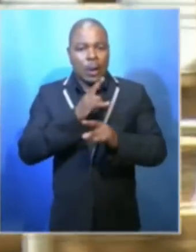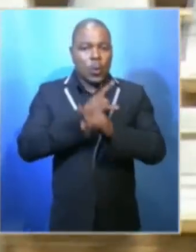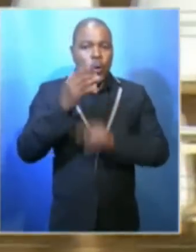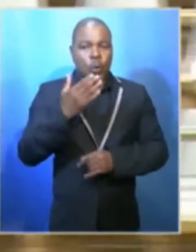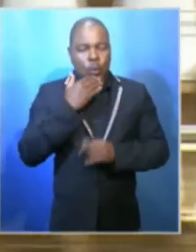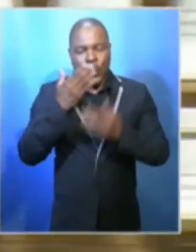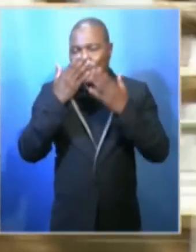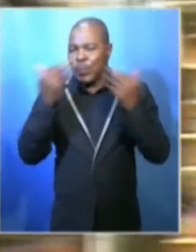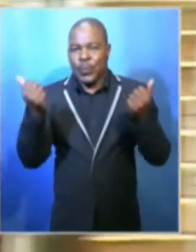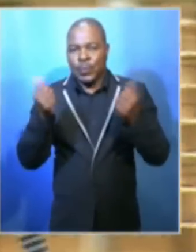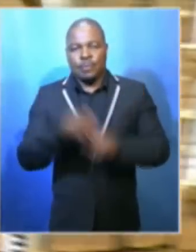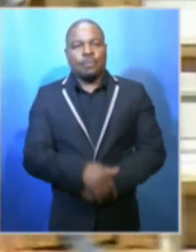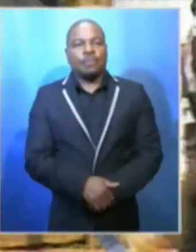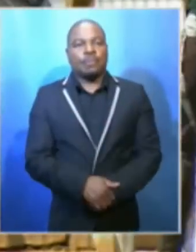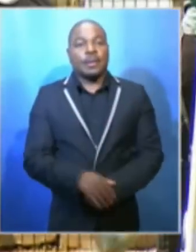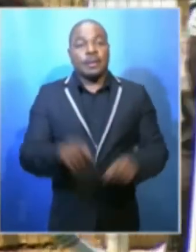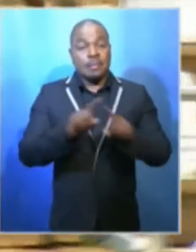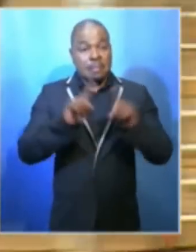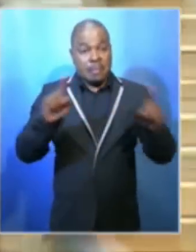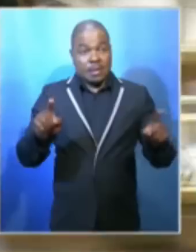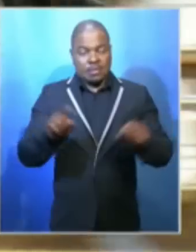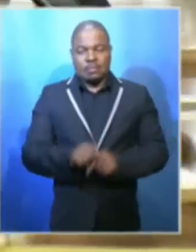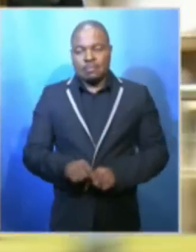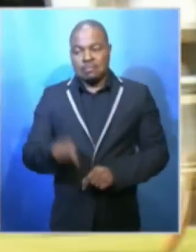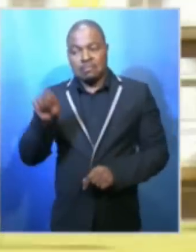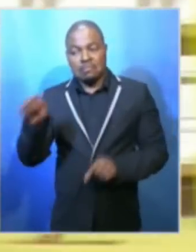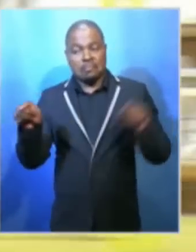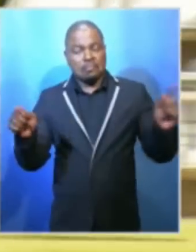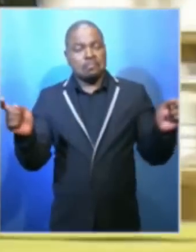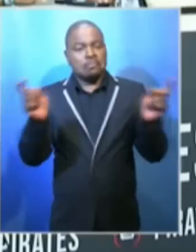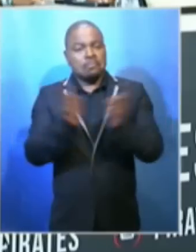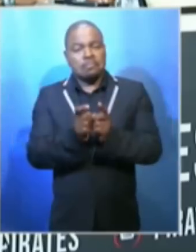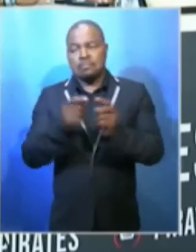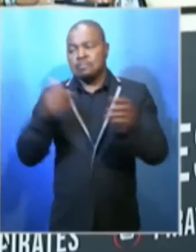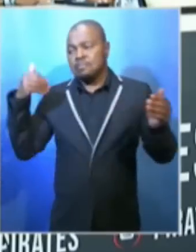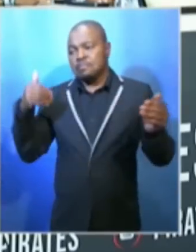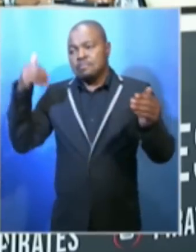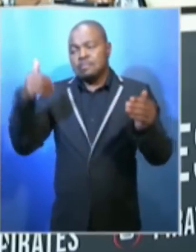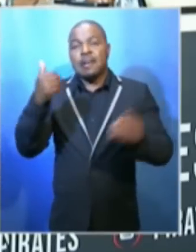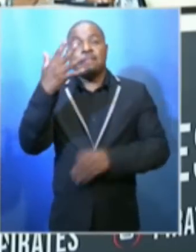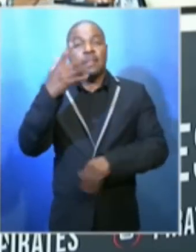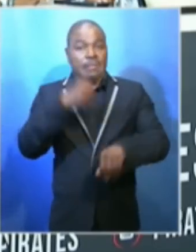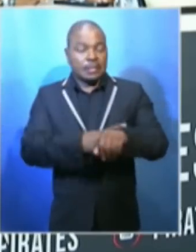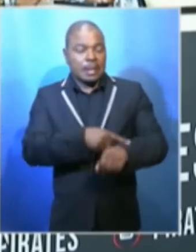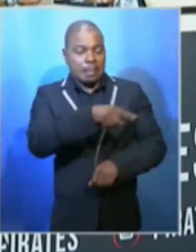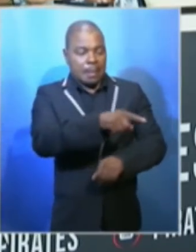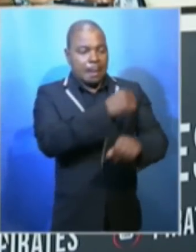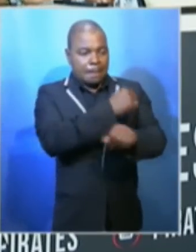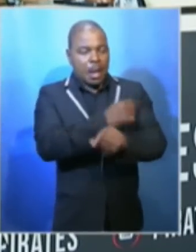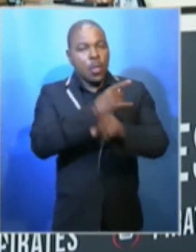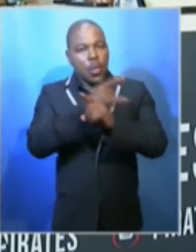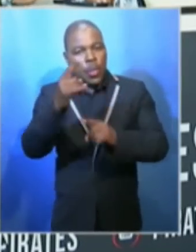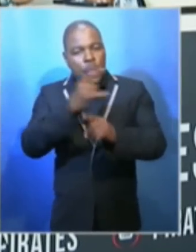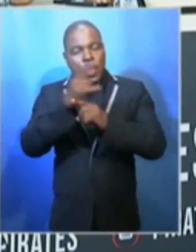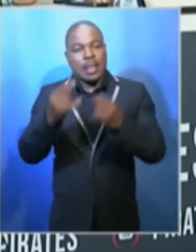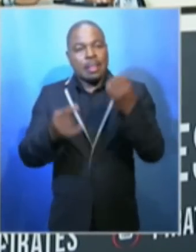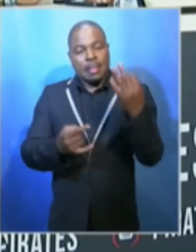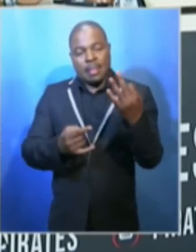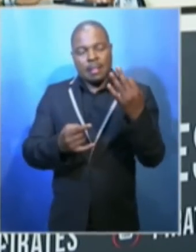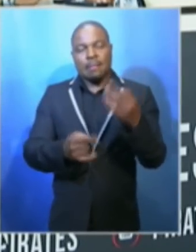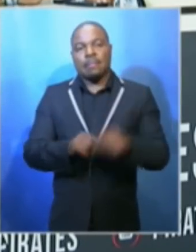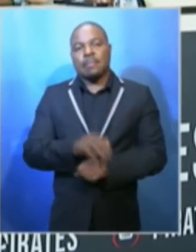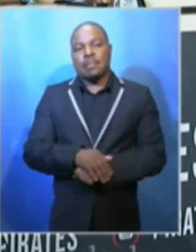hlola. Empa ho kopaneng ha bona makgetlo a 5 a fitileng, Pirates e hlotse makgetlo a 3 mme mothusi wa mokwetlisi